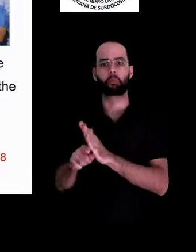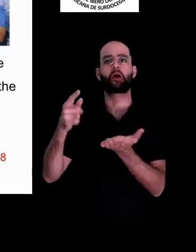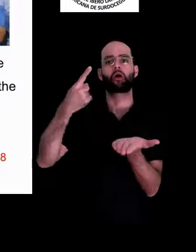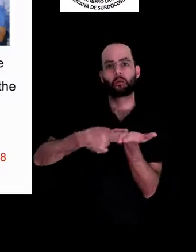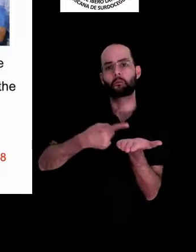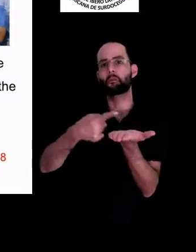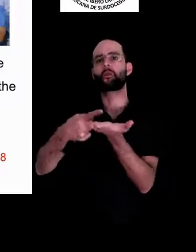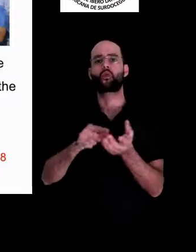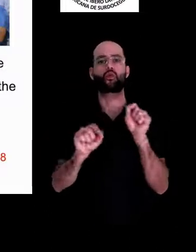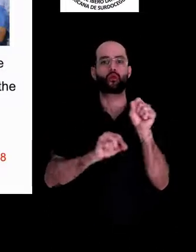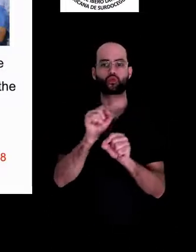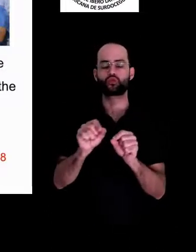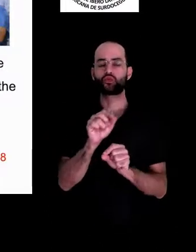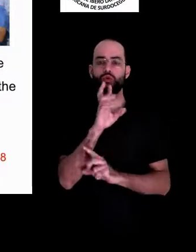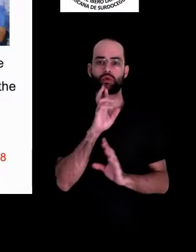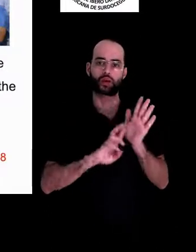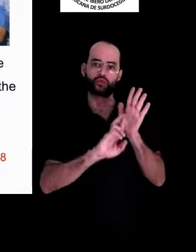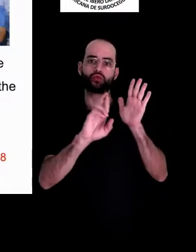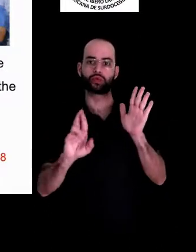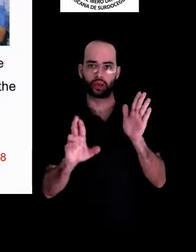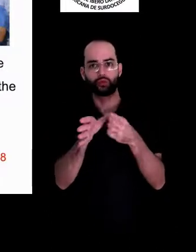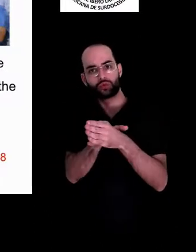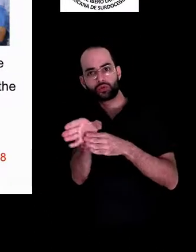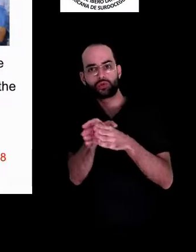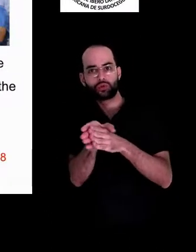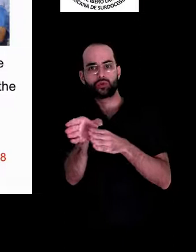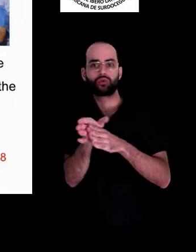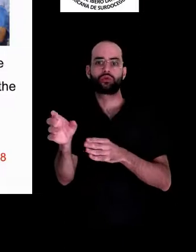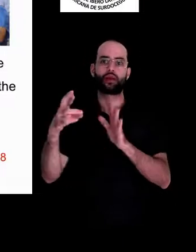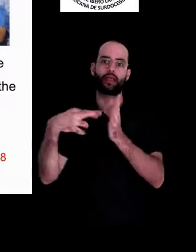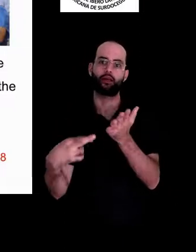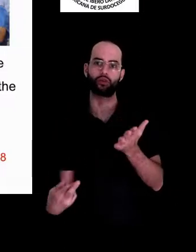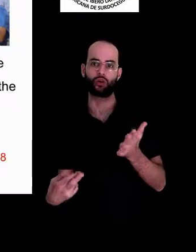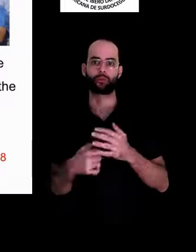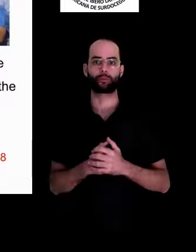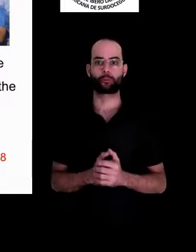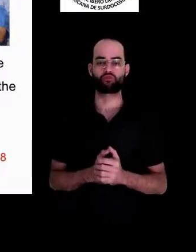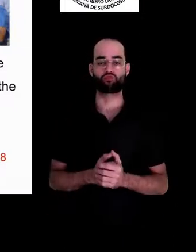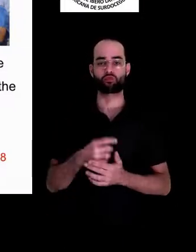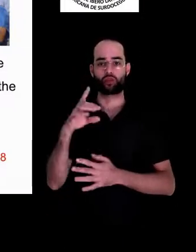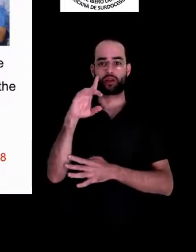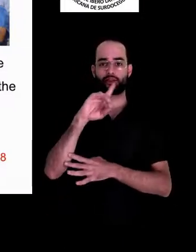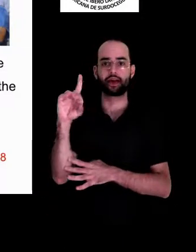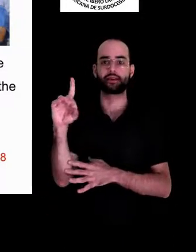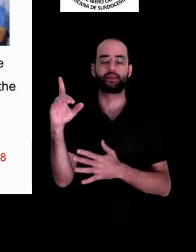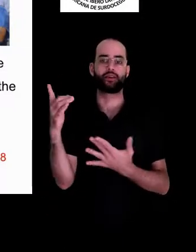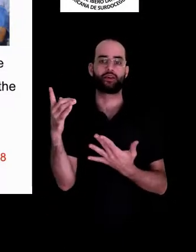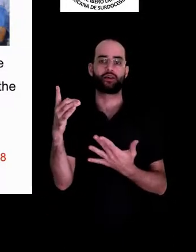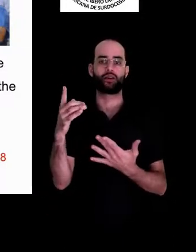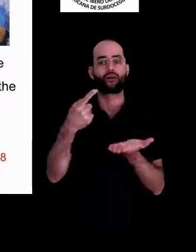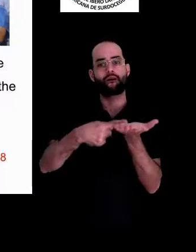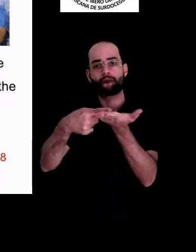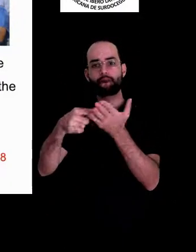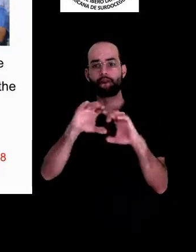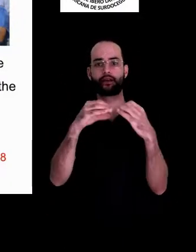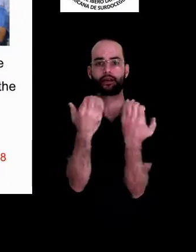to confirm the results and drawn up the recommendations of this report. At the